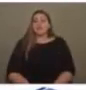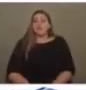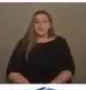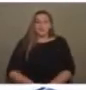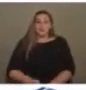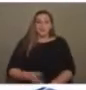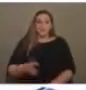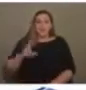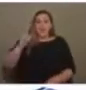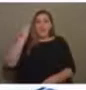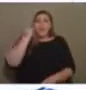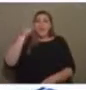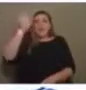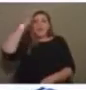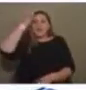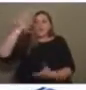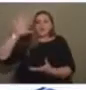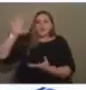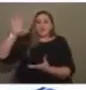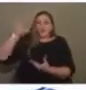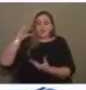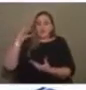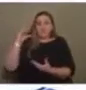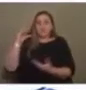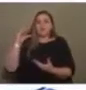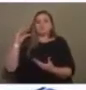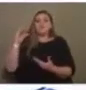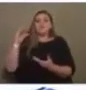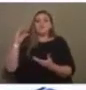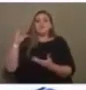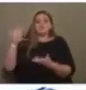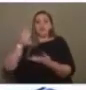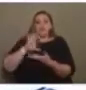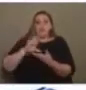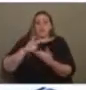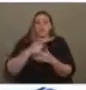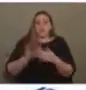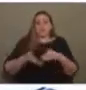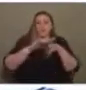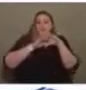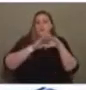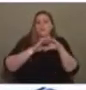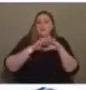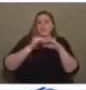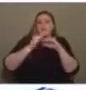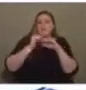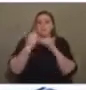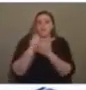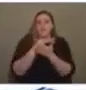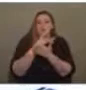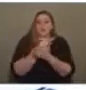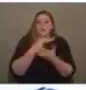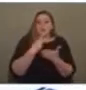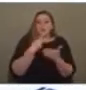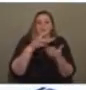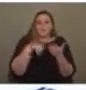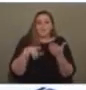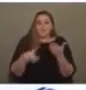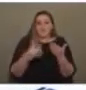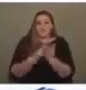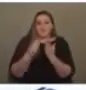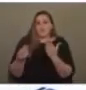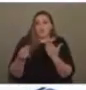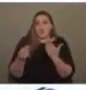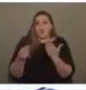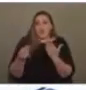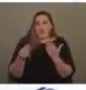federal a subsidy on the wage, for example, a temporary federal subsidy on the wage. It's going to make a difference whether Sobrino can get them to buy a